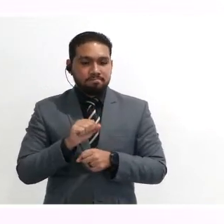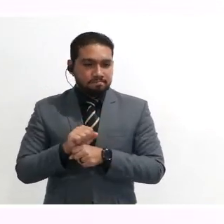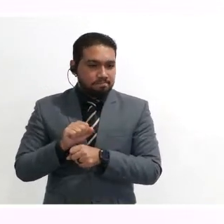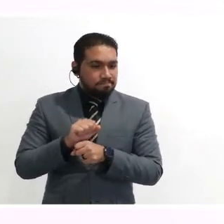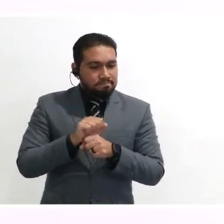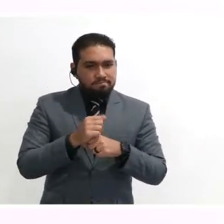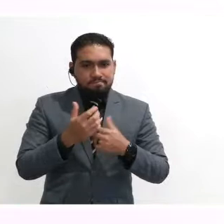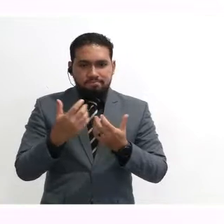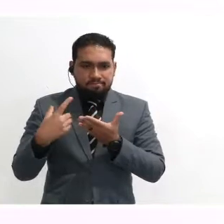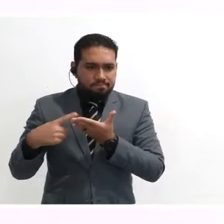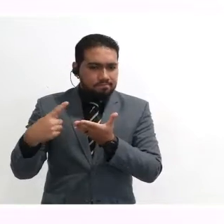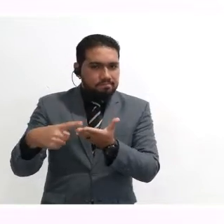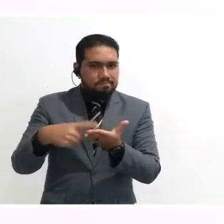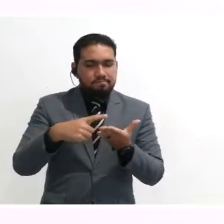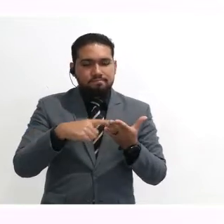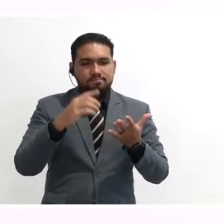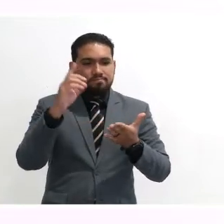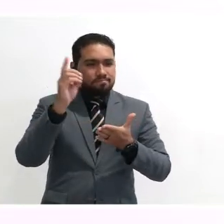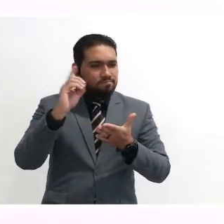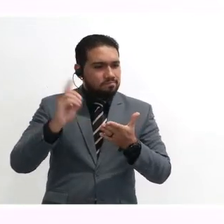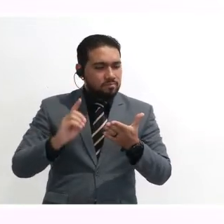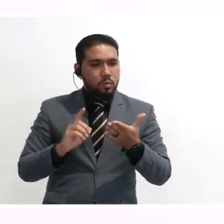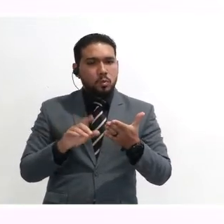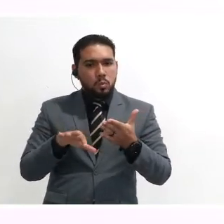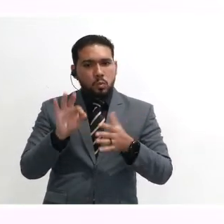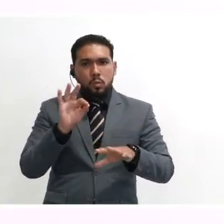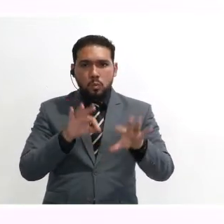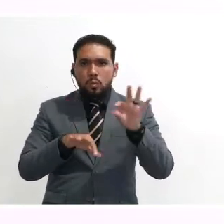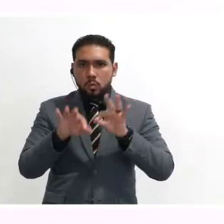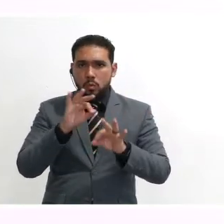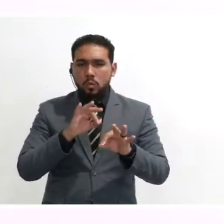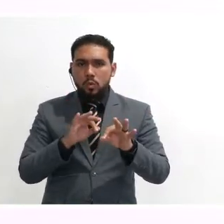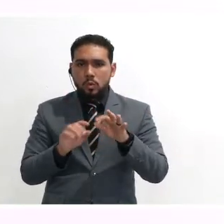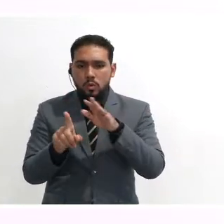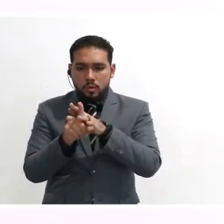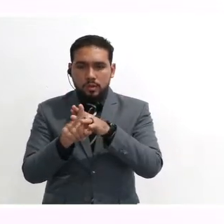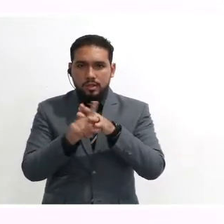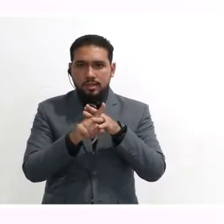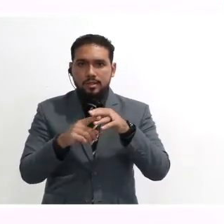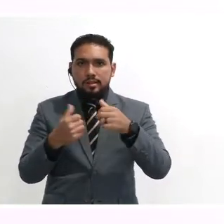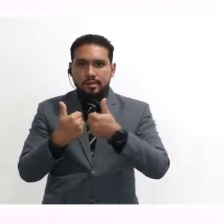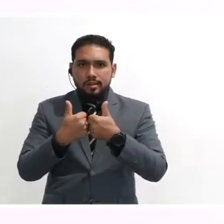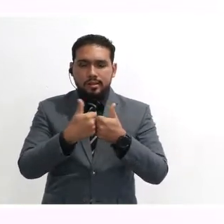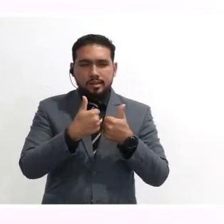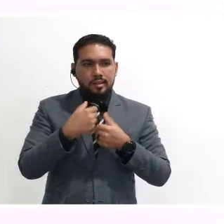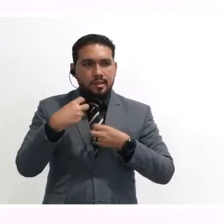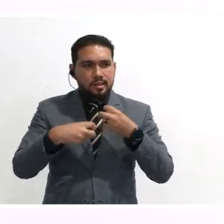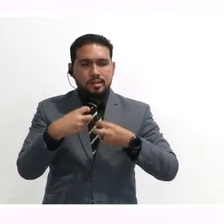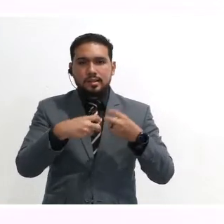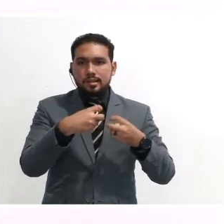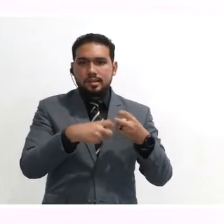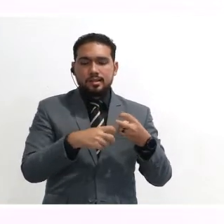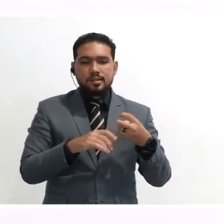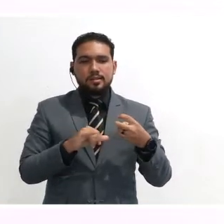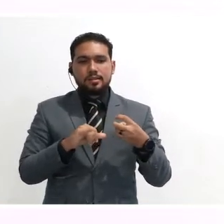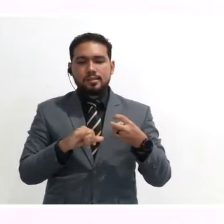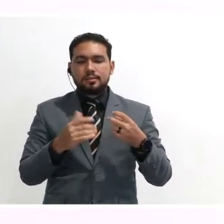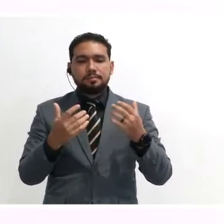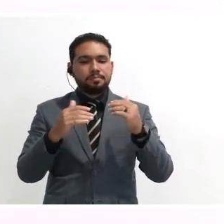the difficulties with system on chip. High cost, complexity, slow time to